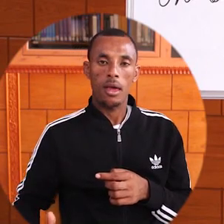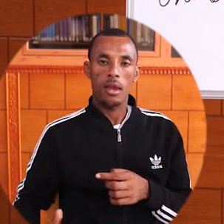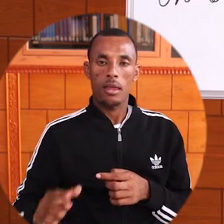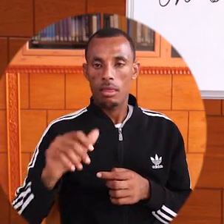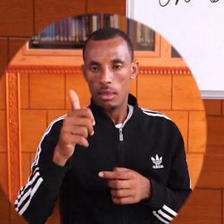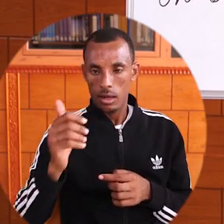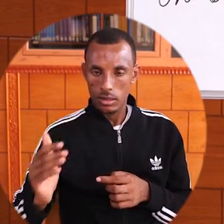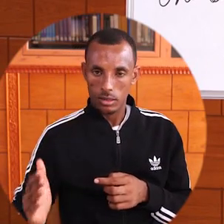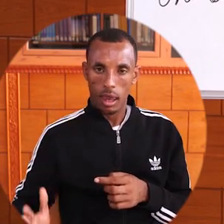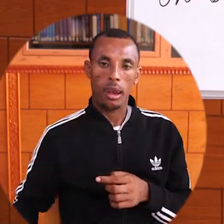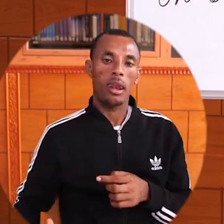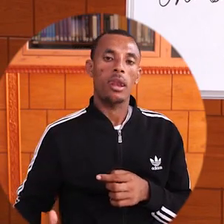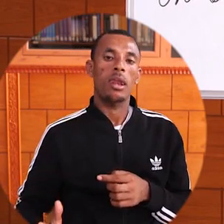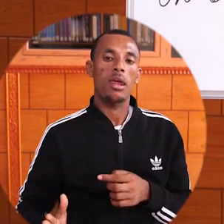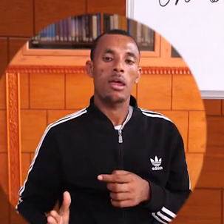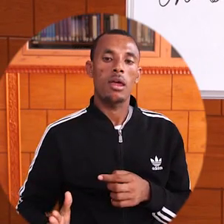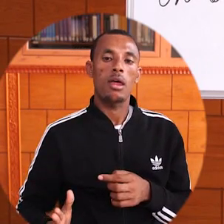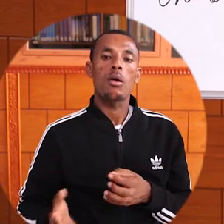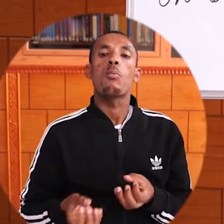10-sided